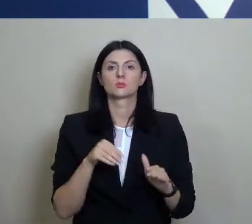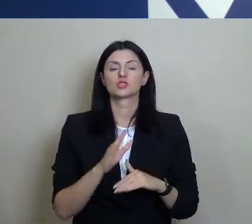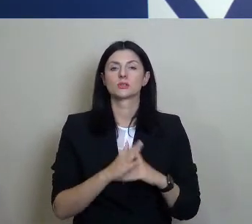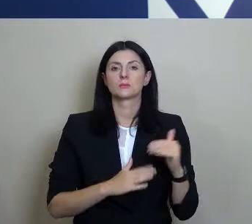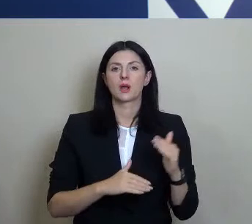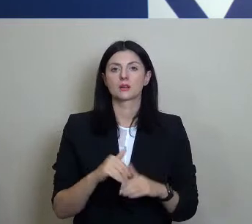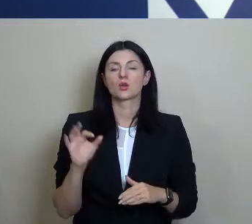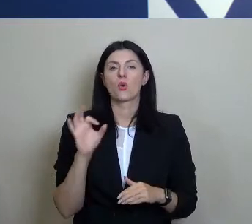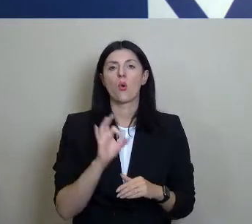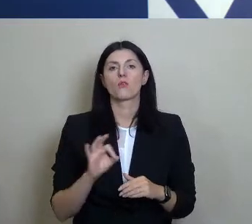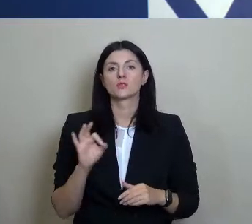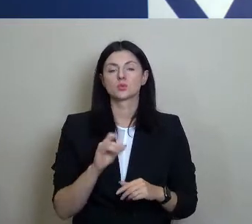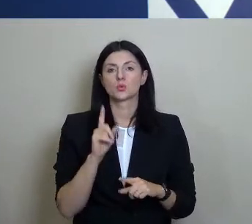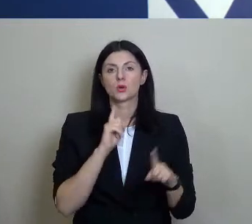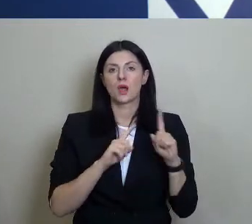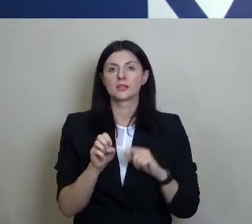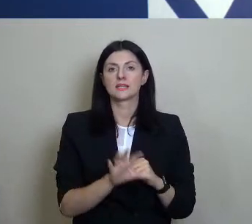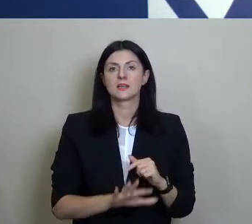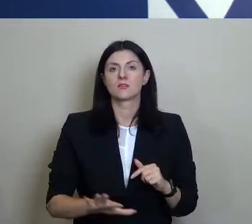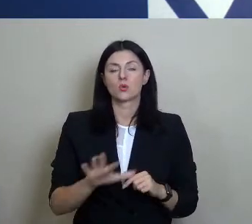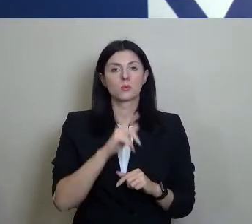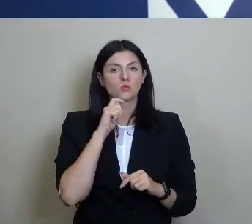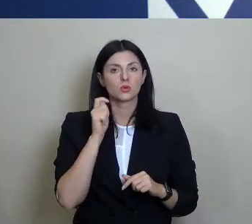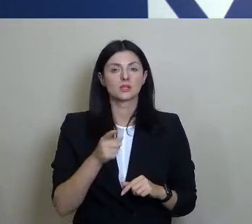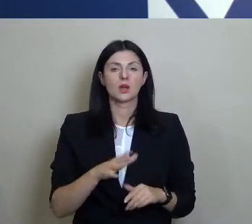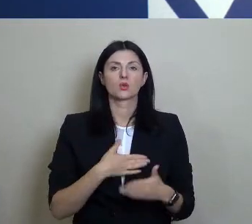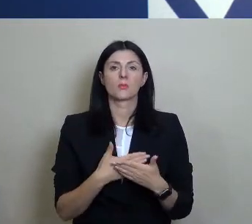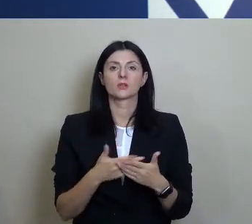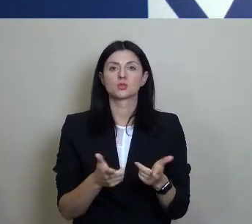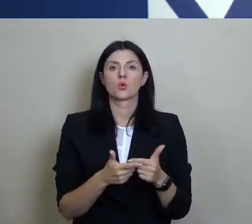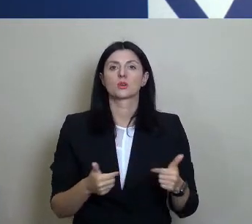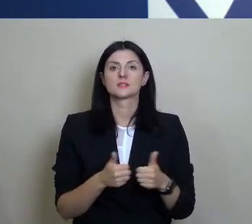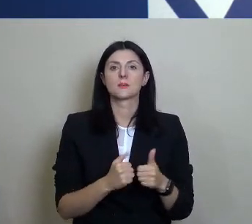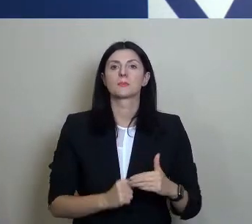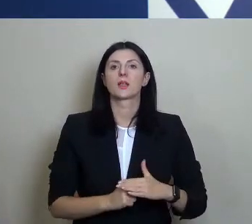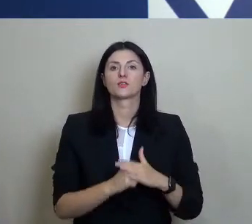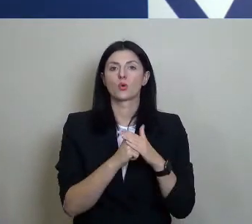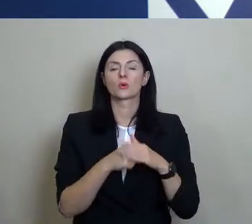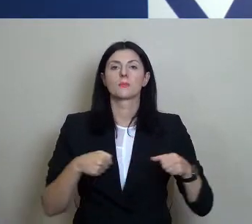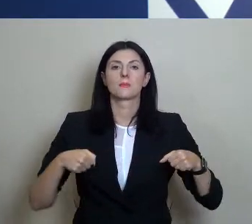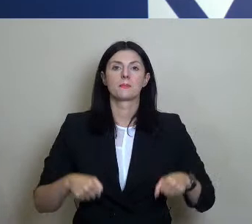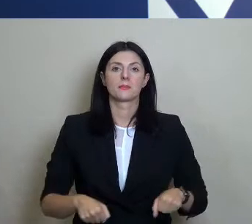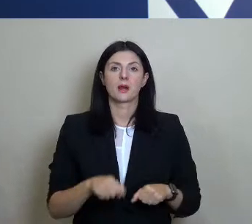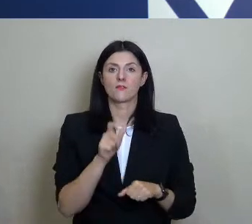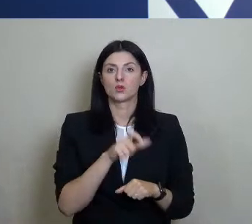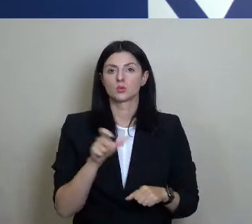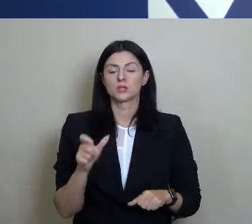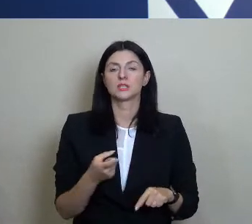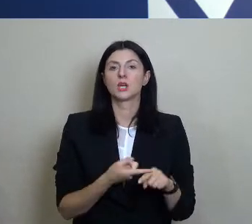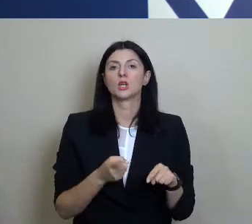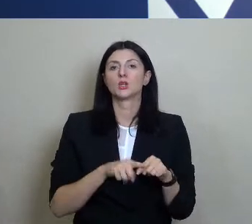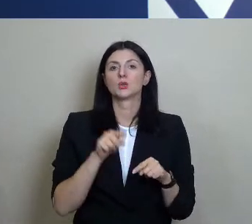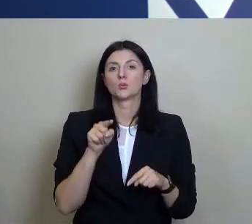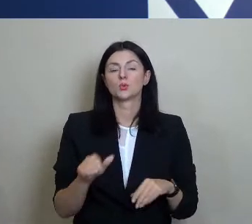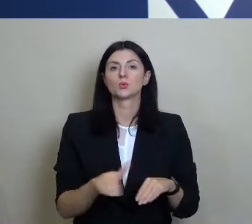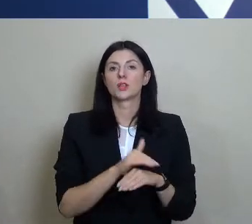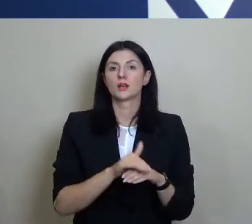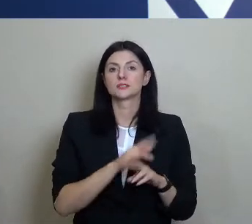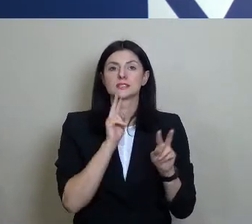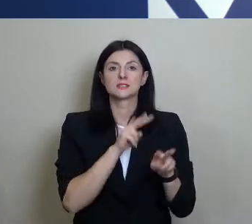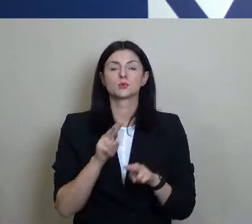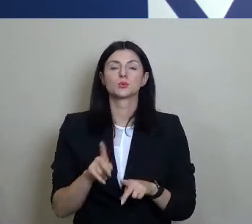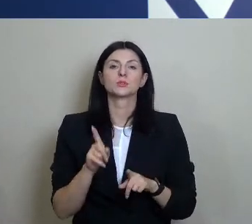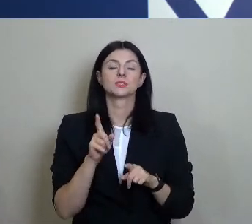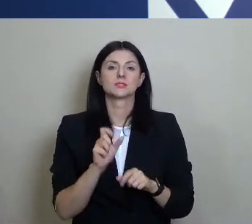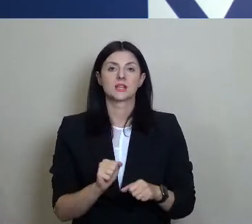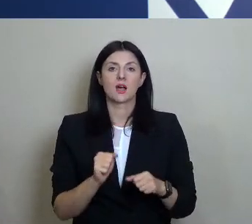transparency and fair electoral practices in Ukraine by the Office of Council of Europe of Ukraine and the public platform